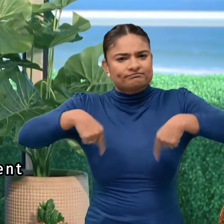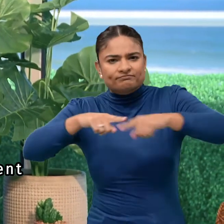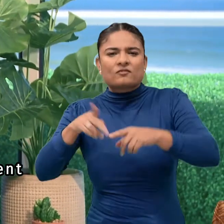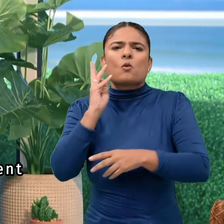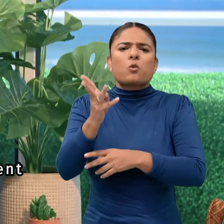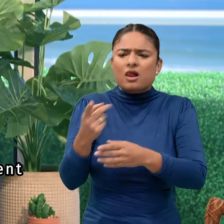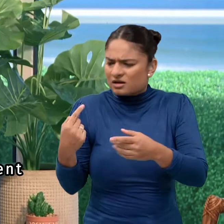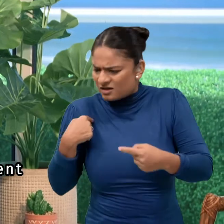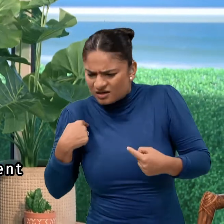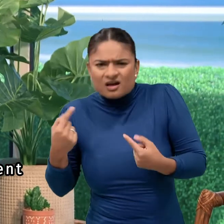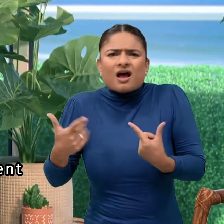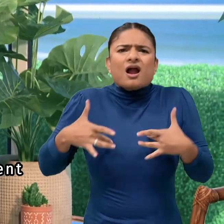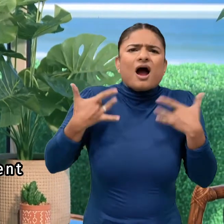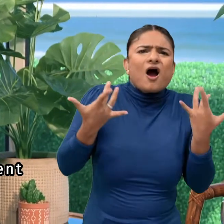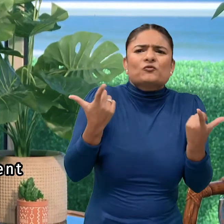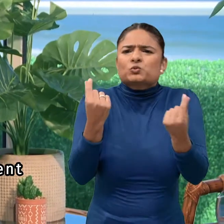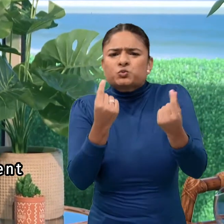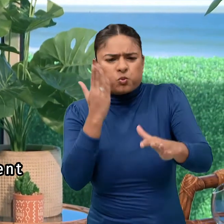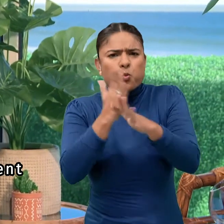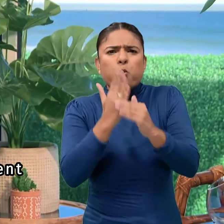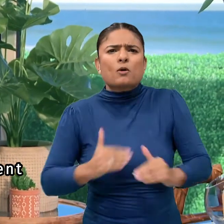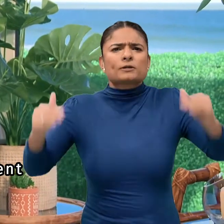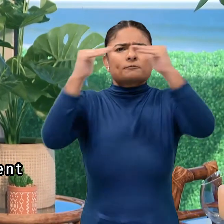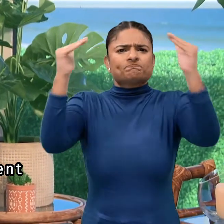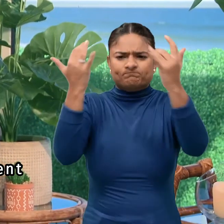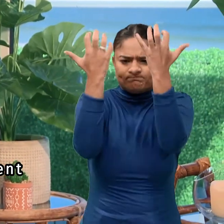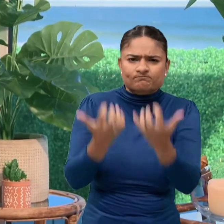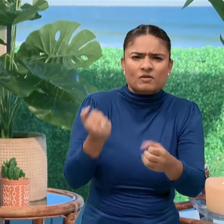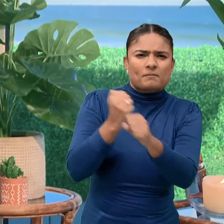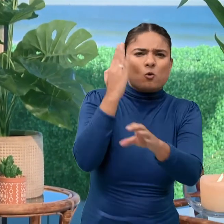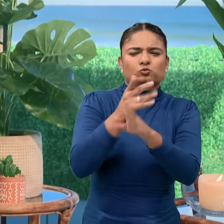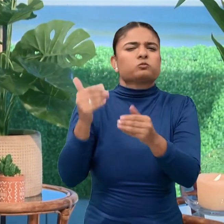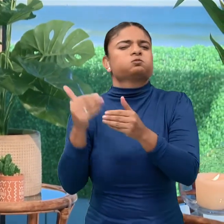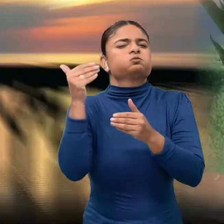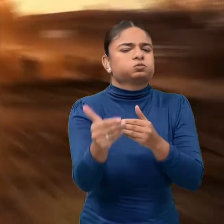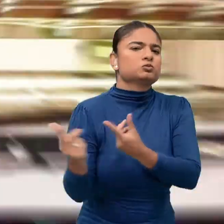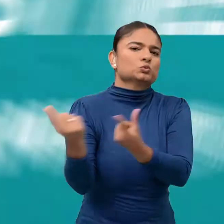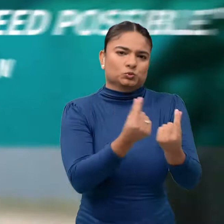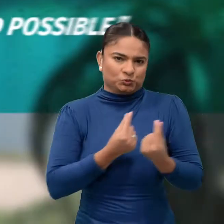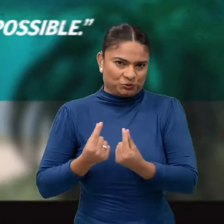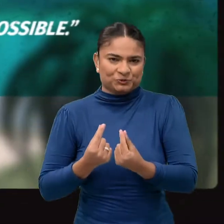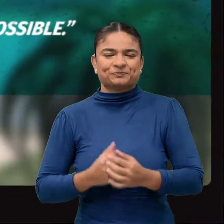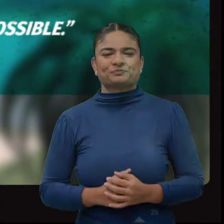how to advance our dismal employment equity statistics in South Africa. Don't go anywhere.